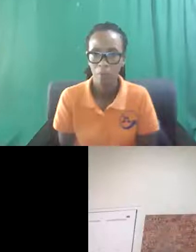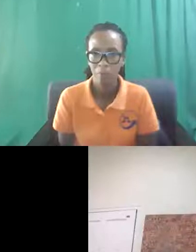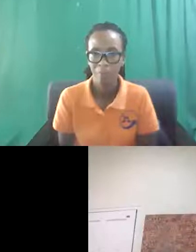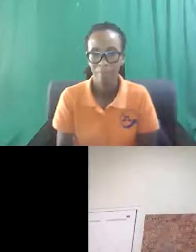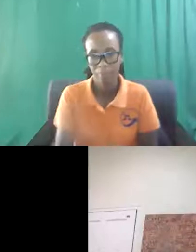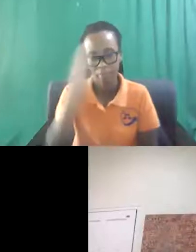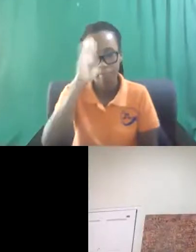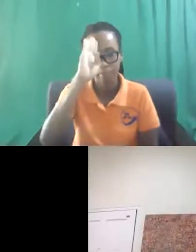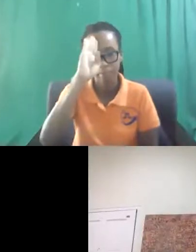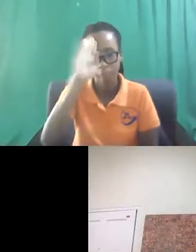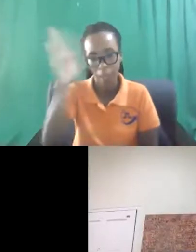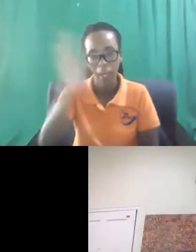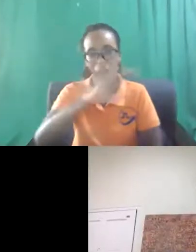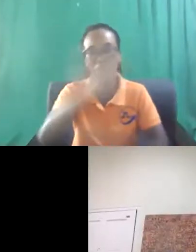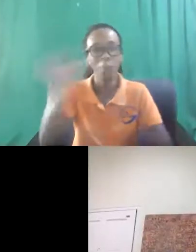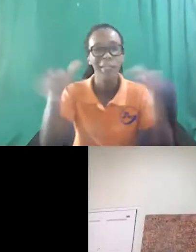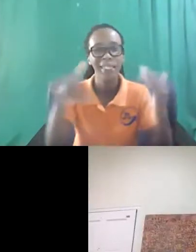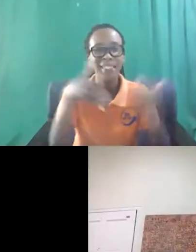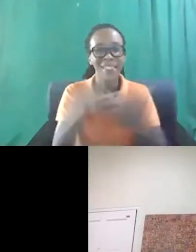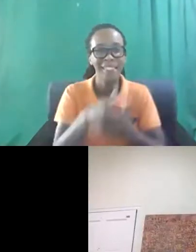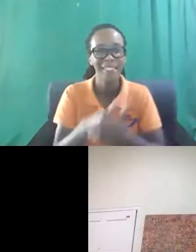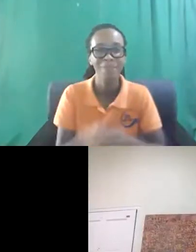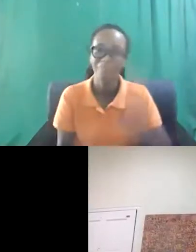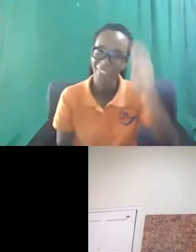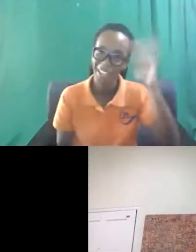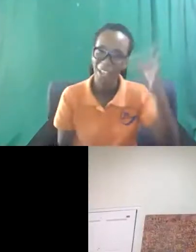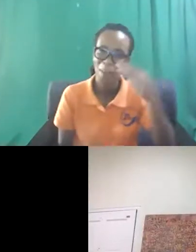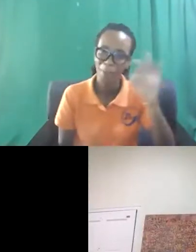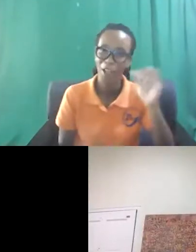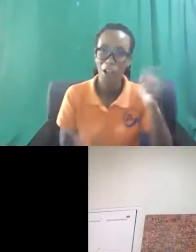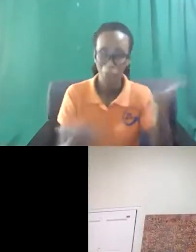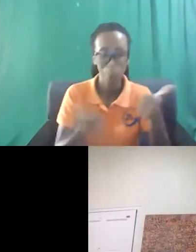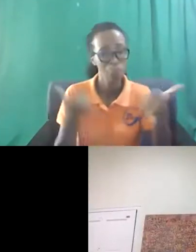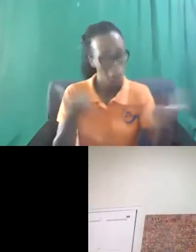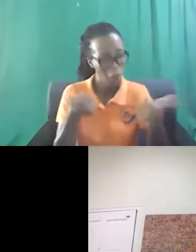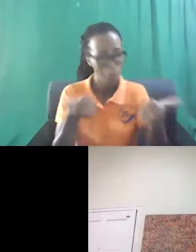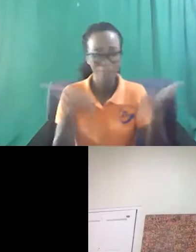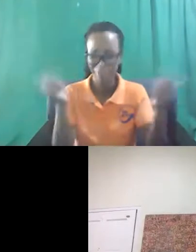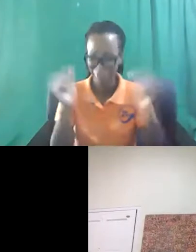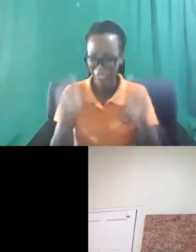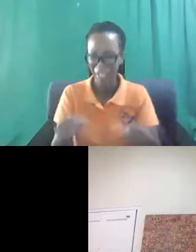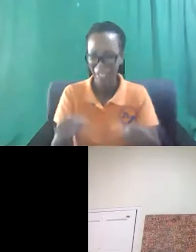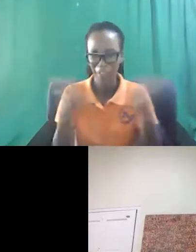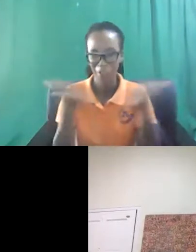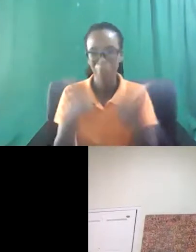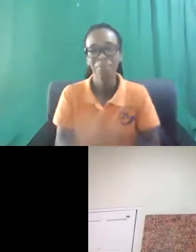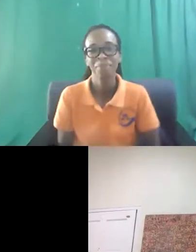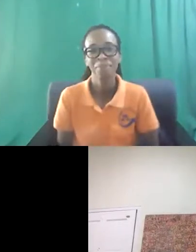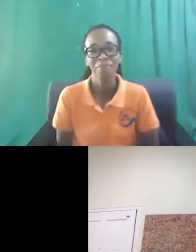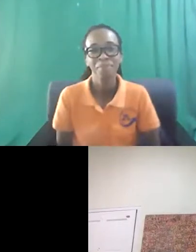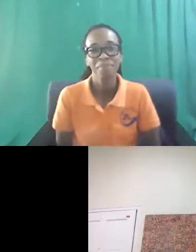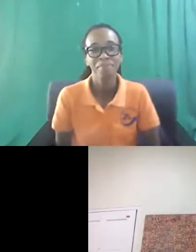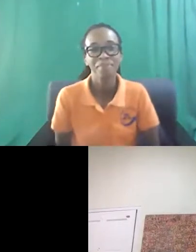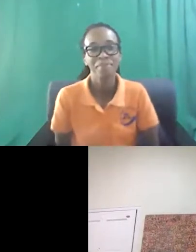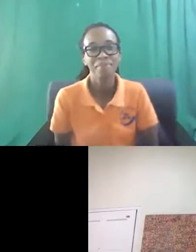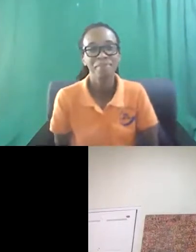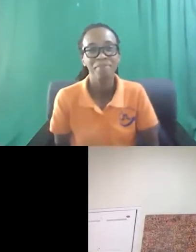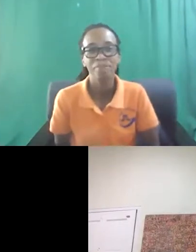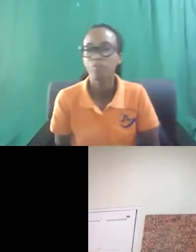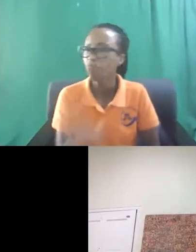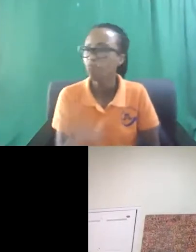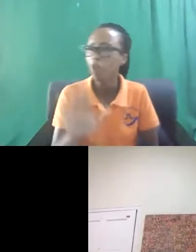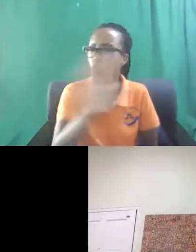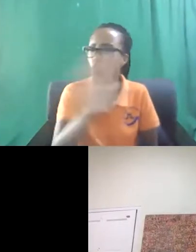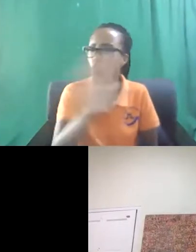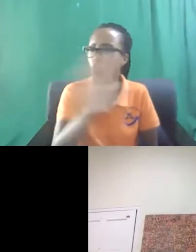Hi Zana, hi everybody. Hi, Van. How are you? I'm pretty good, thanks. So, what does your field of